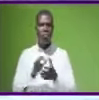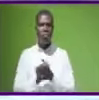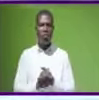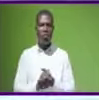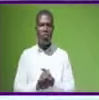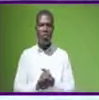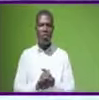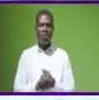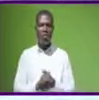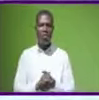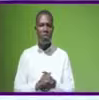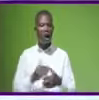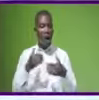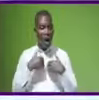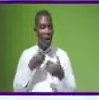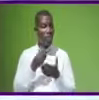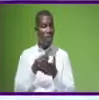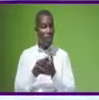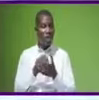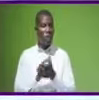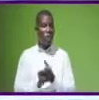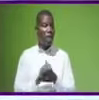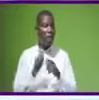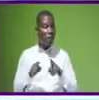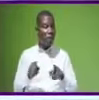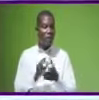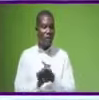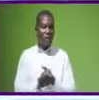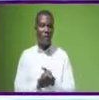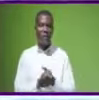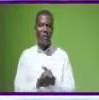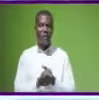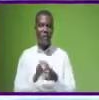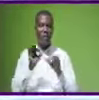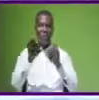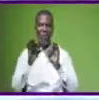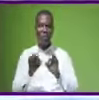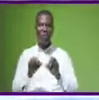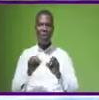me kure sika so na aye no aloko